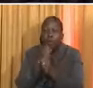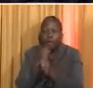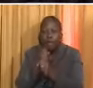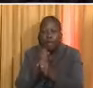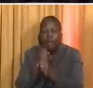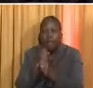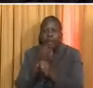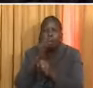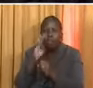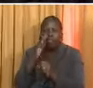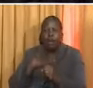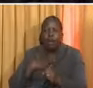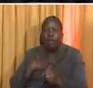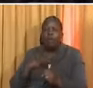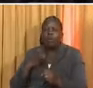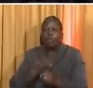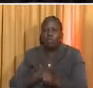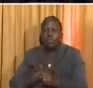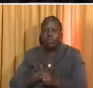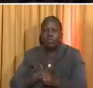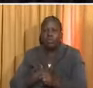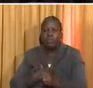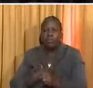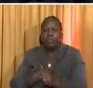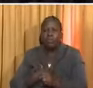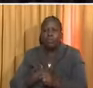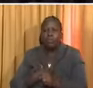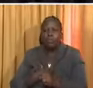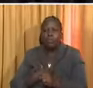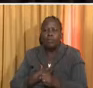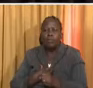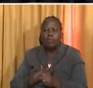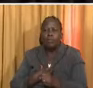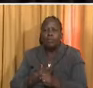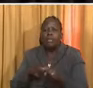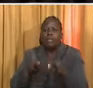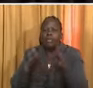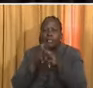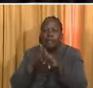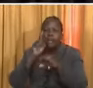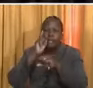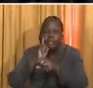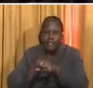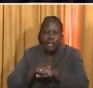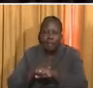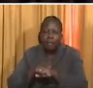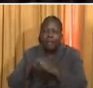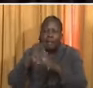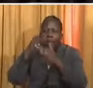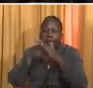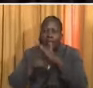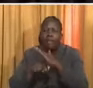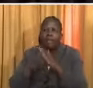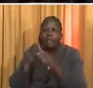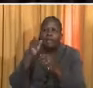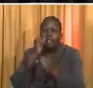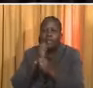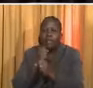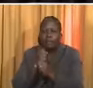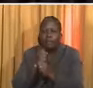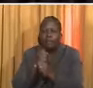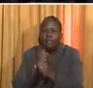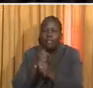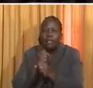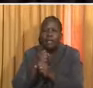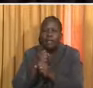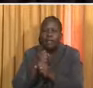the Constitution, is donated to the IBC, the period being at intervals of not less than 8